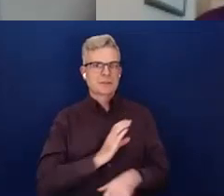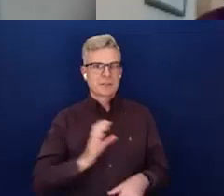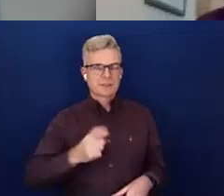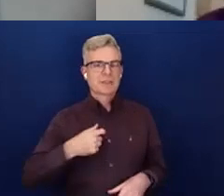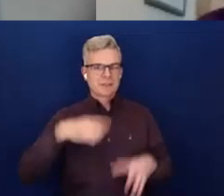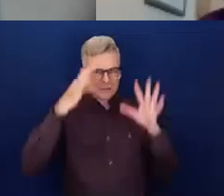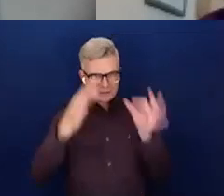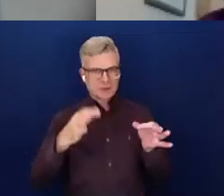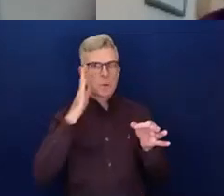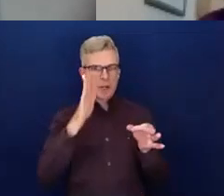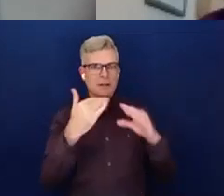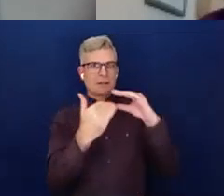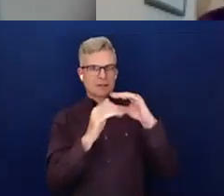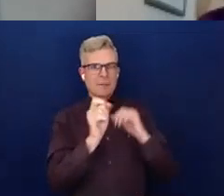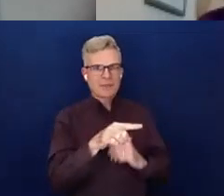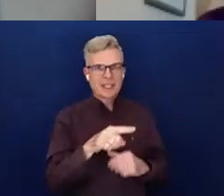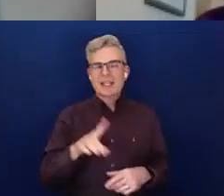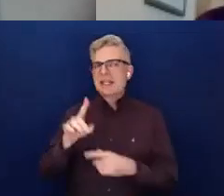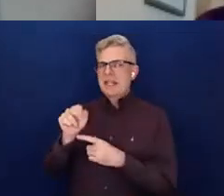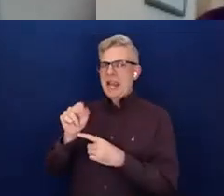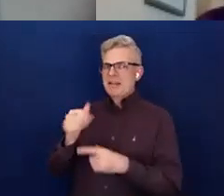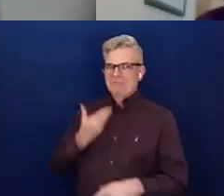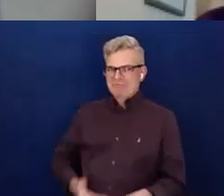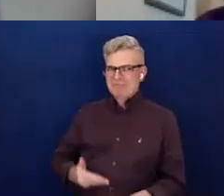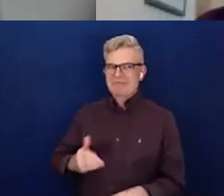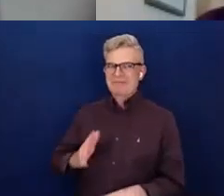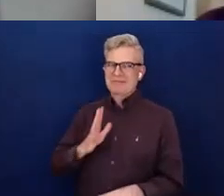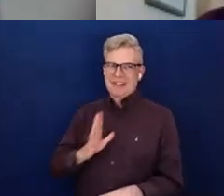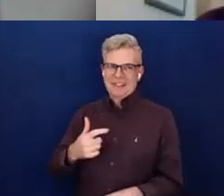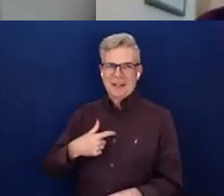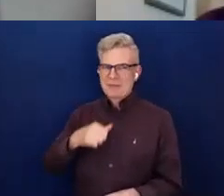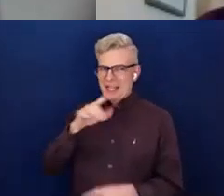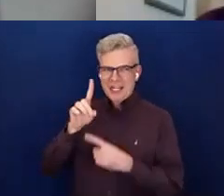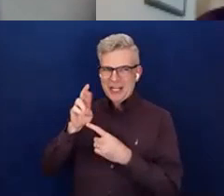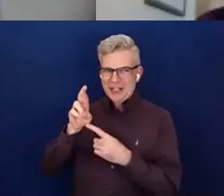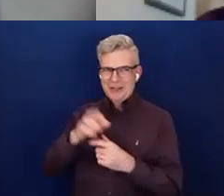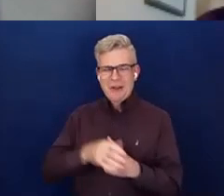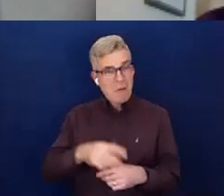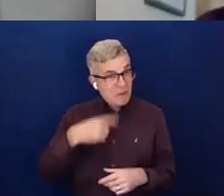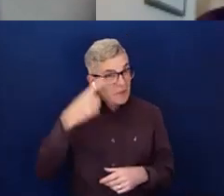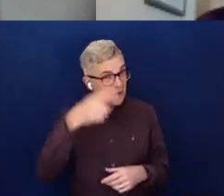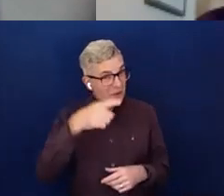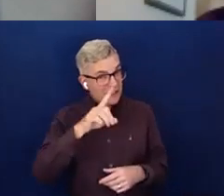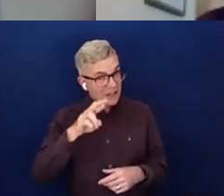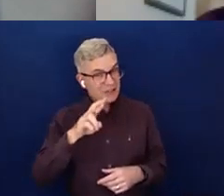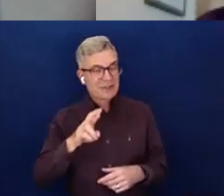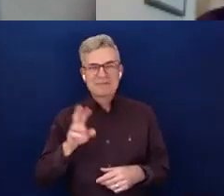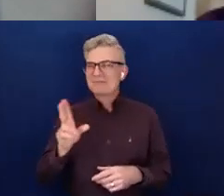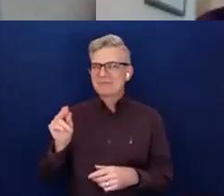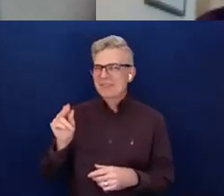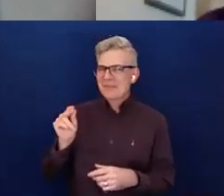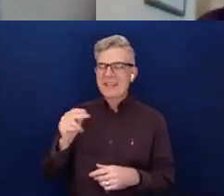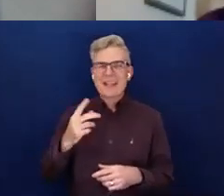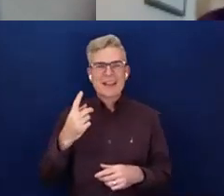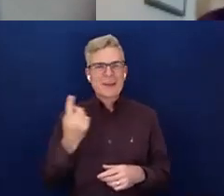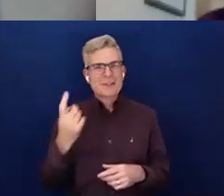Dana is fine. I am not a doctor. Oh, I thought you were. So no. I know Dr. Karen, and someone else, there was the Dr. Goodlow.